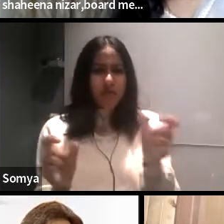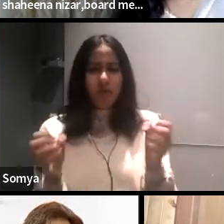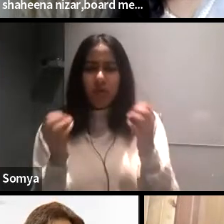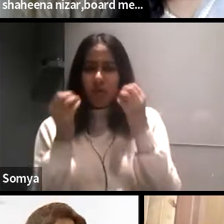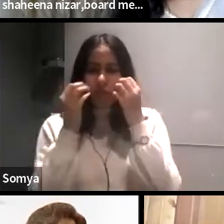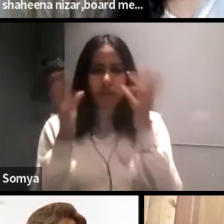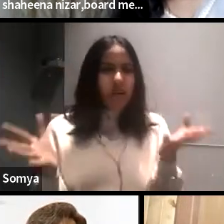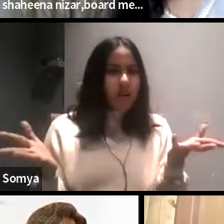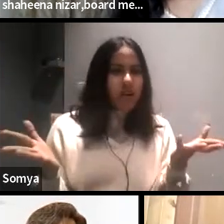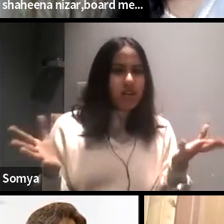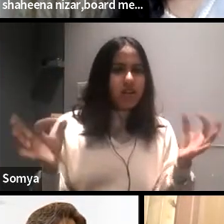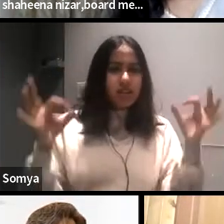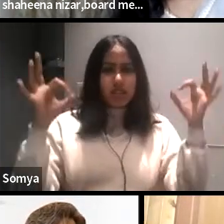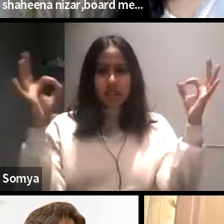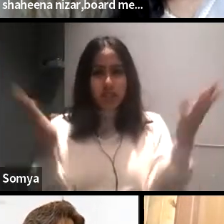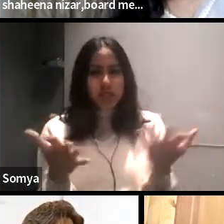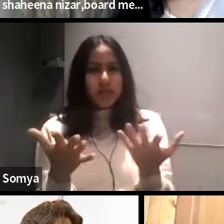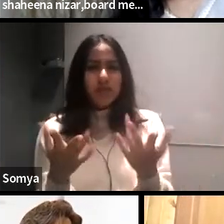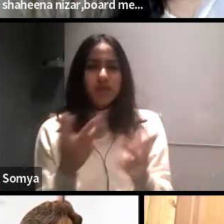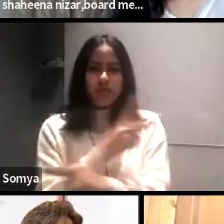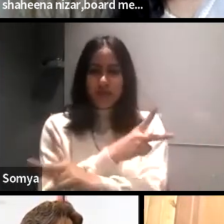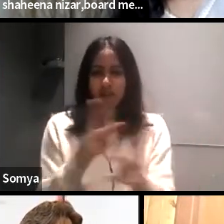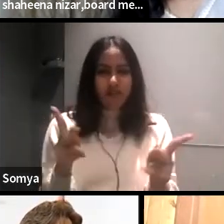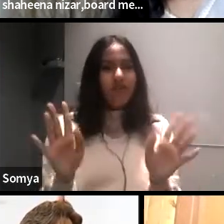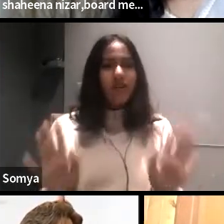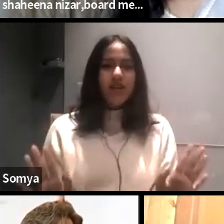wonderful, miraculous normal.